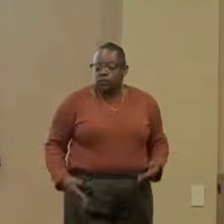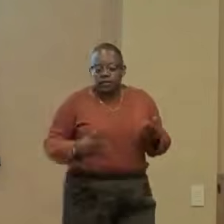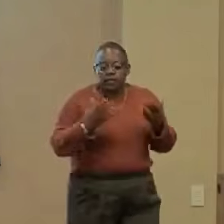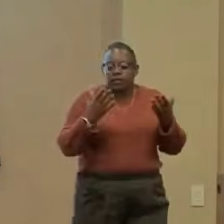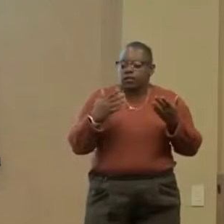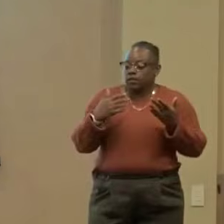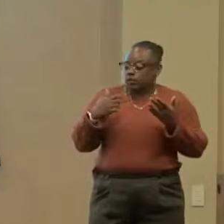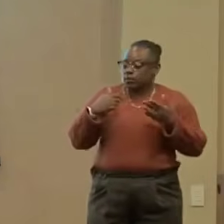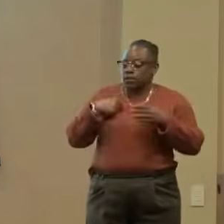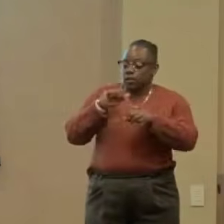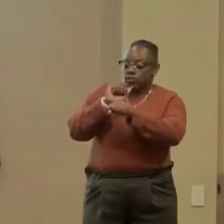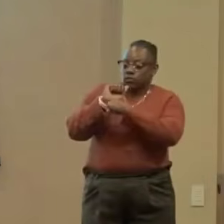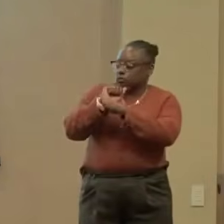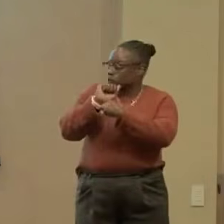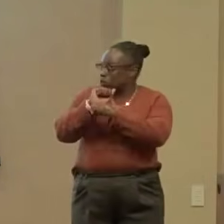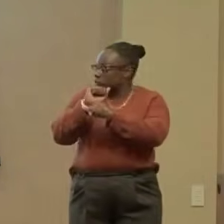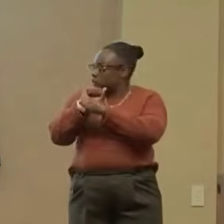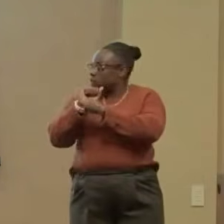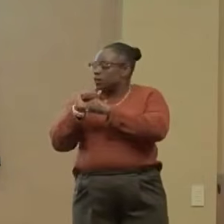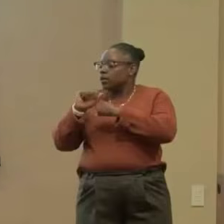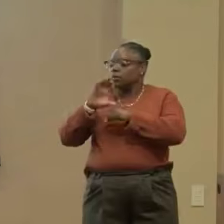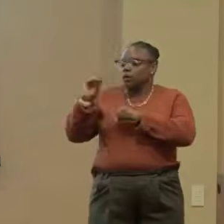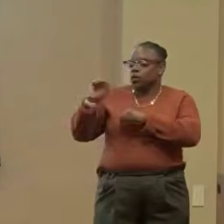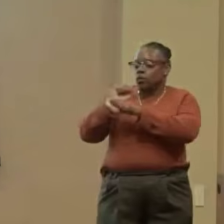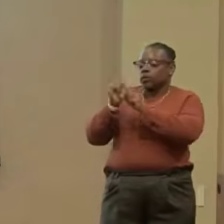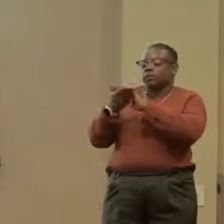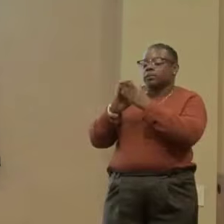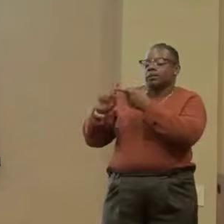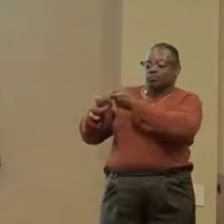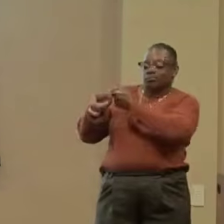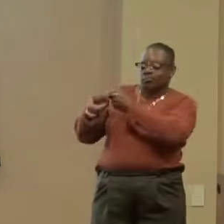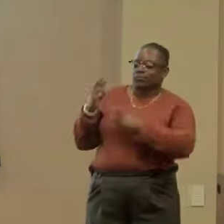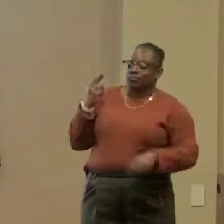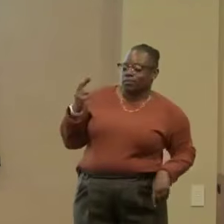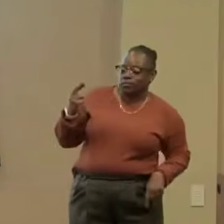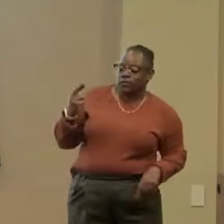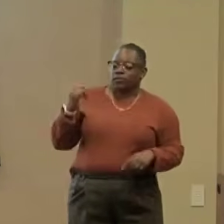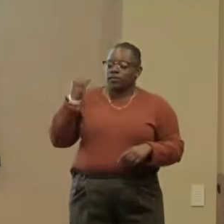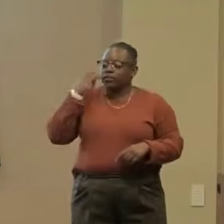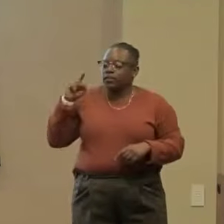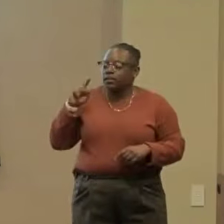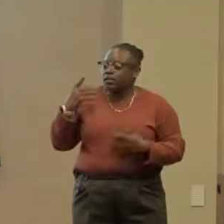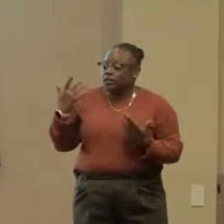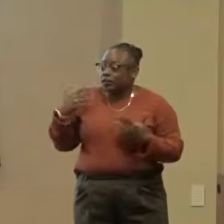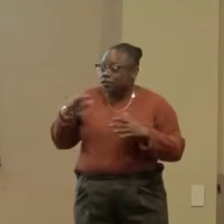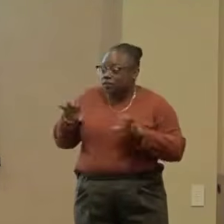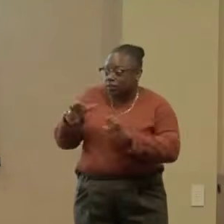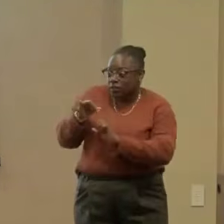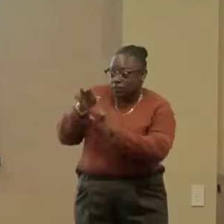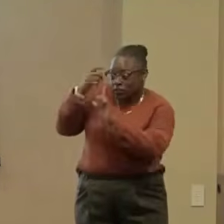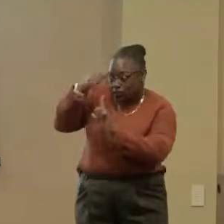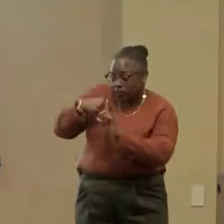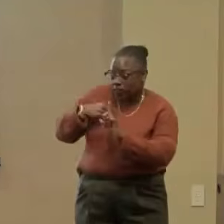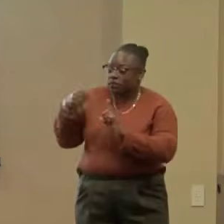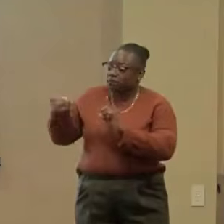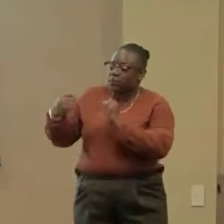working, I made my coworkers my best friends in case, you need anything, any extra favors. They